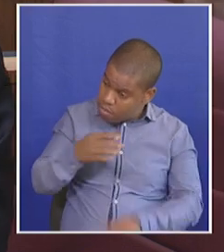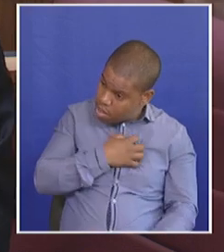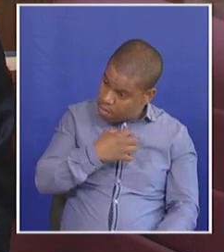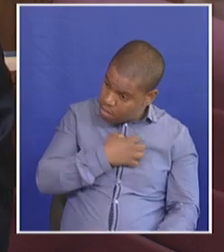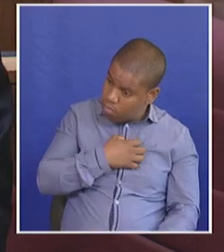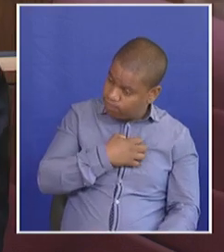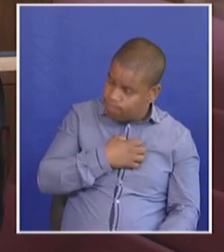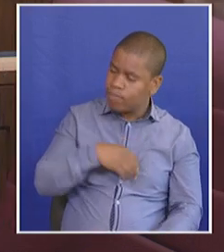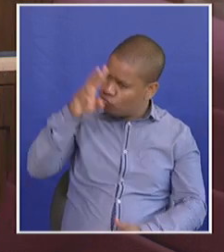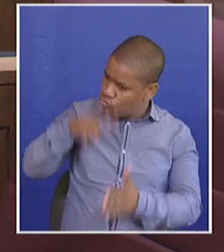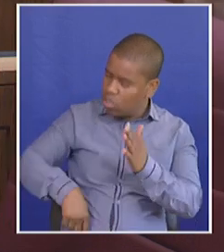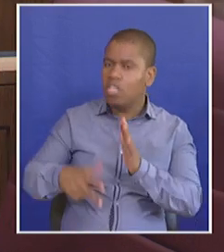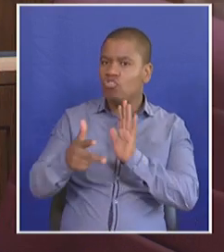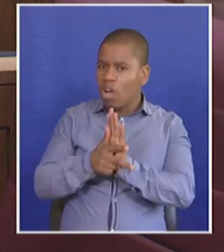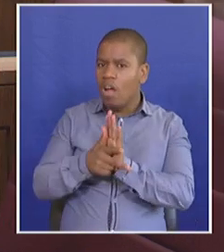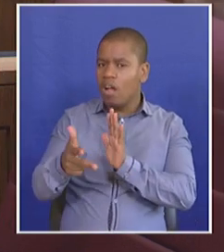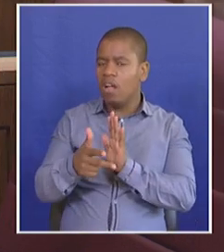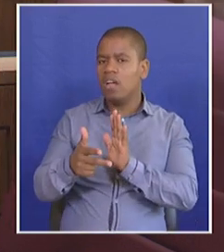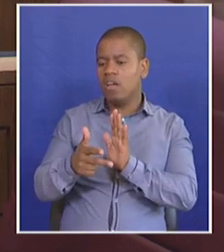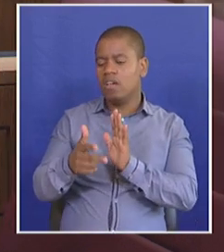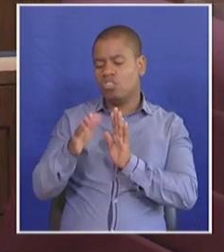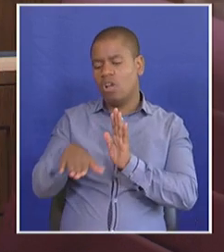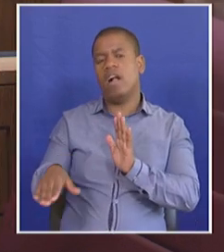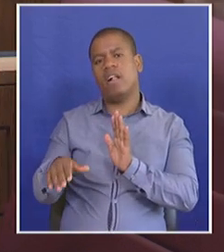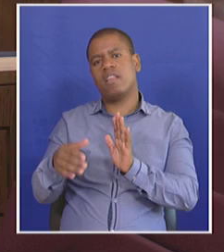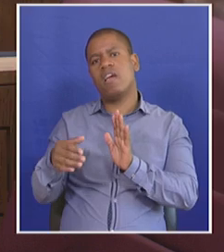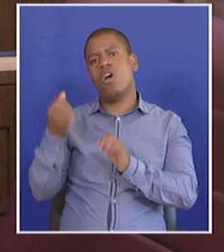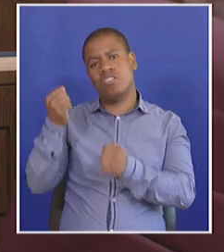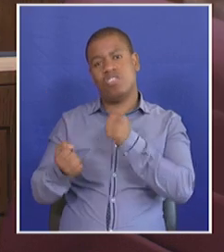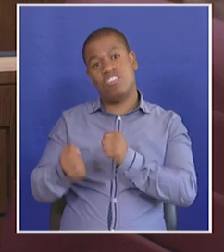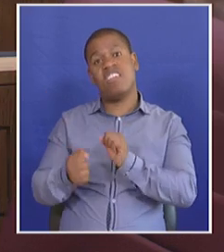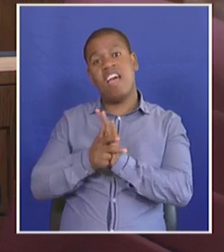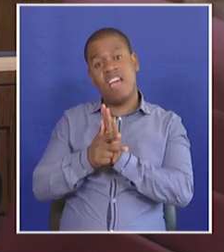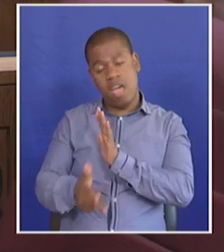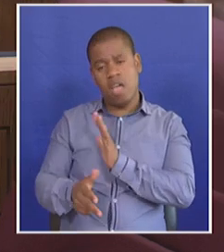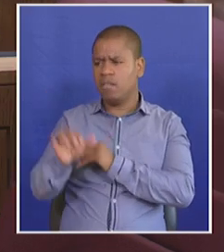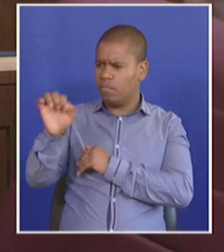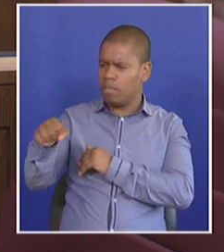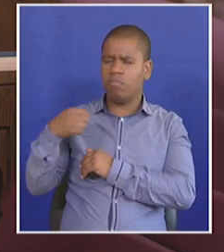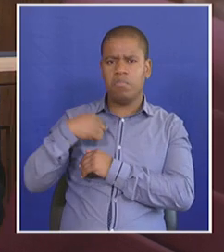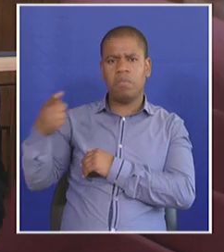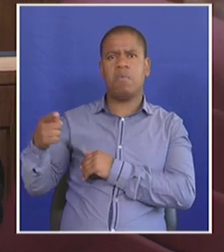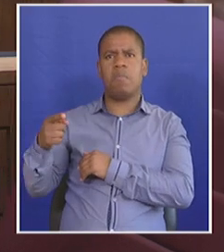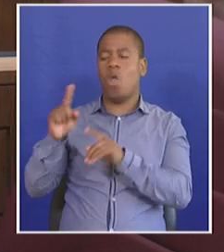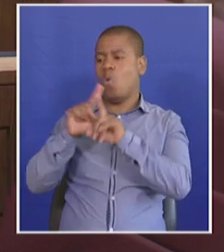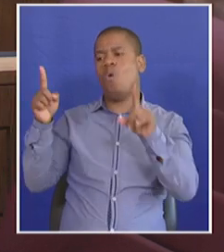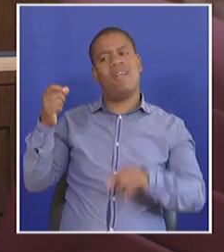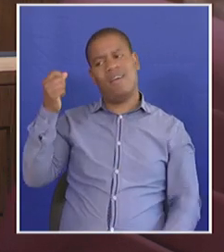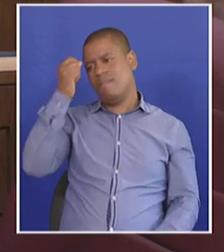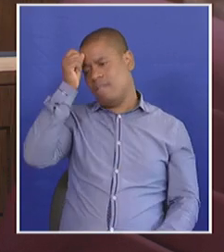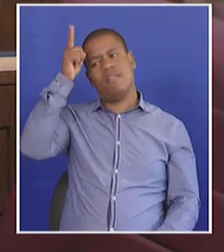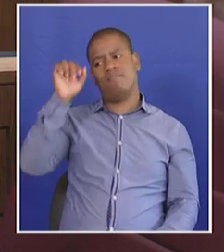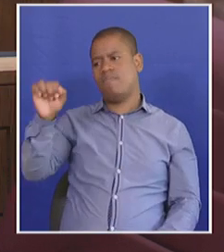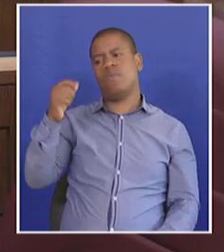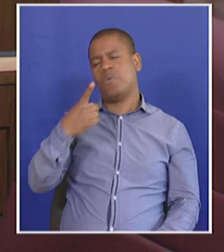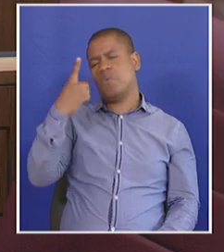question. And with respect, I unfortunately didn't, apologies, Honourable Julius, I didn't understand the question that